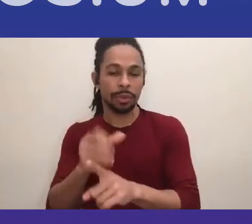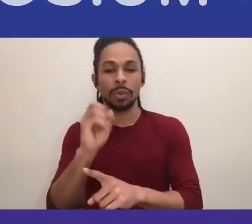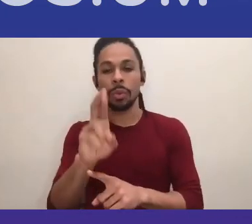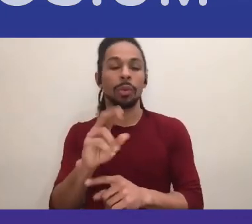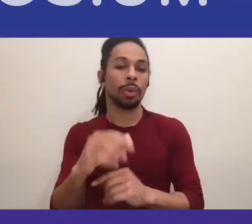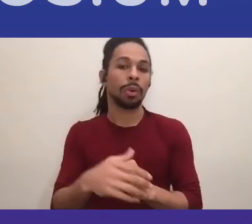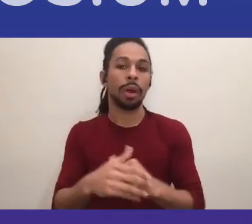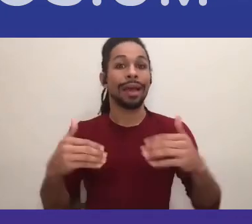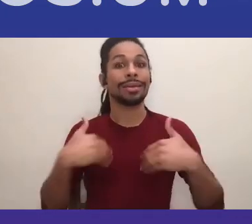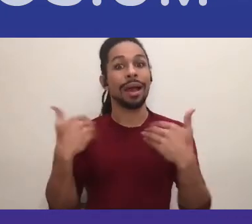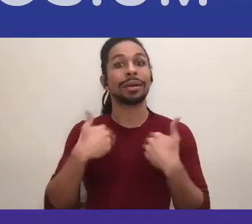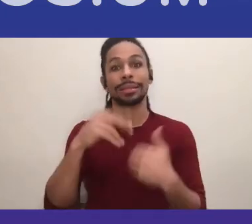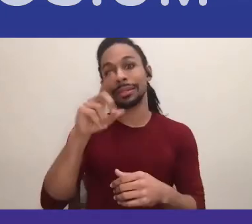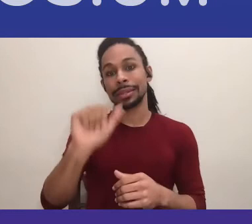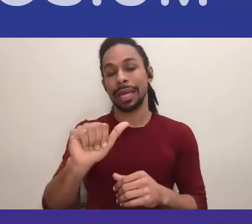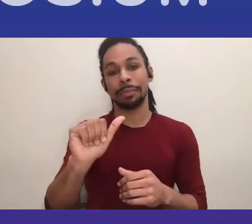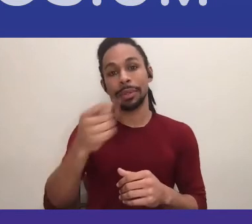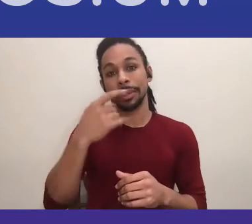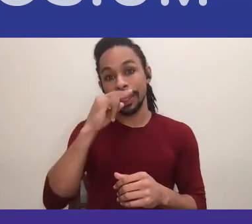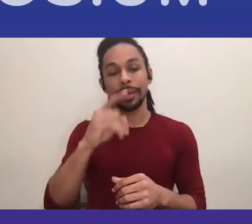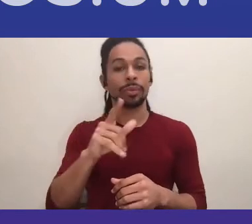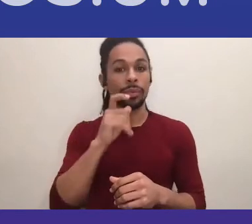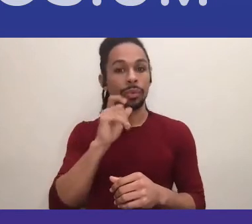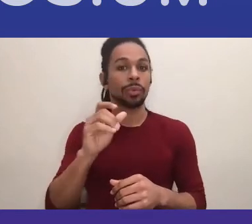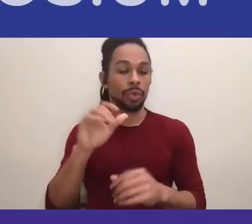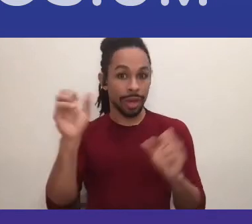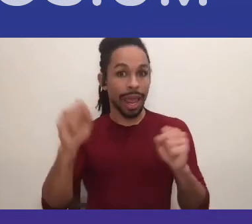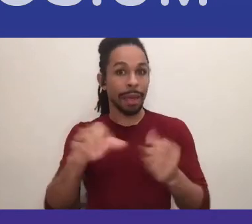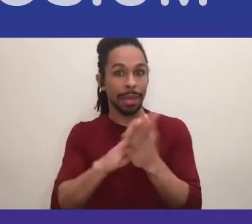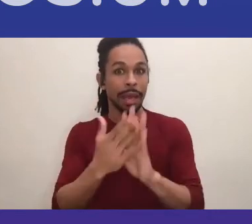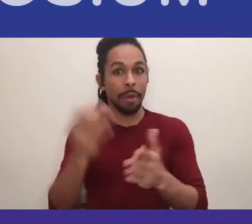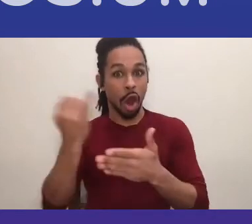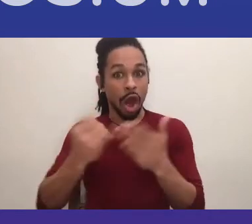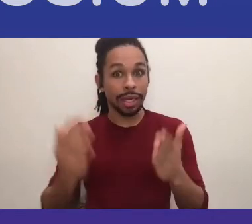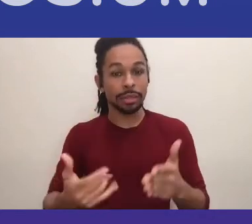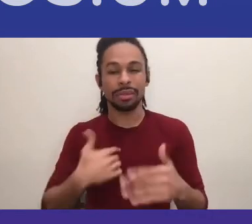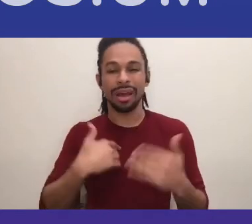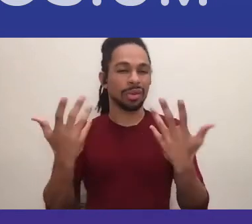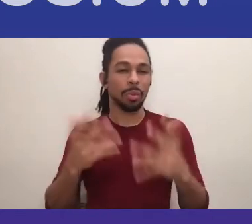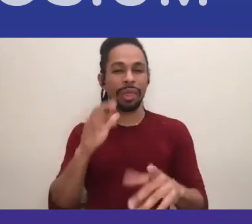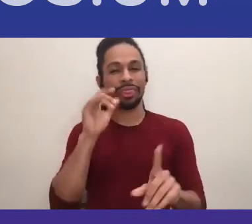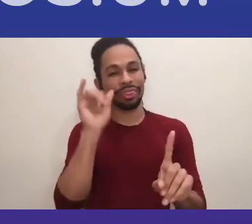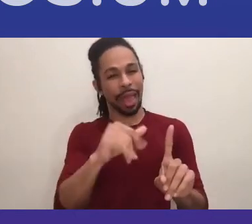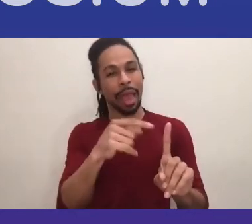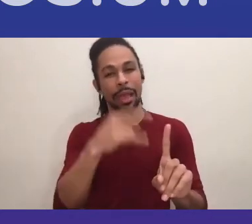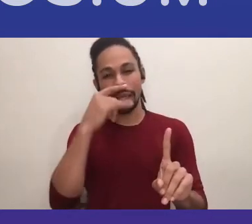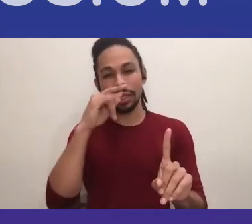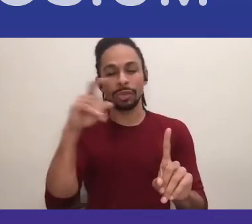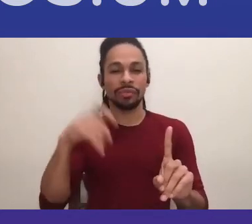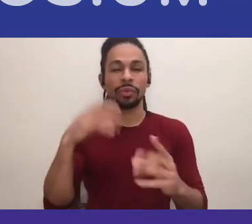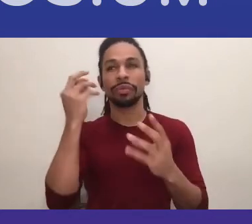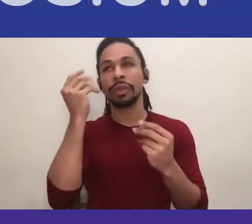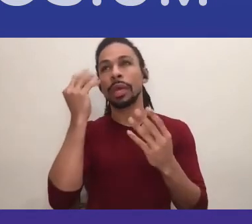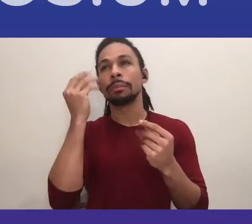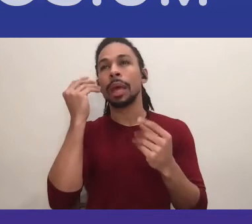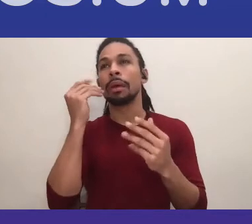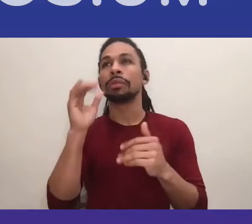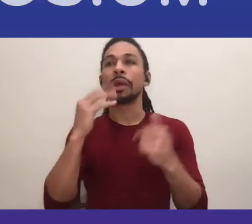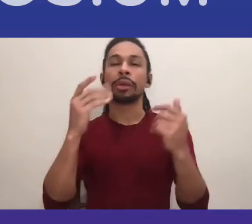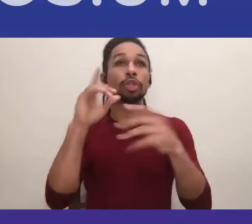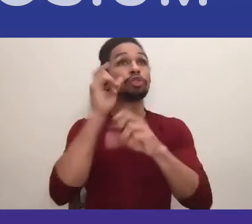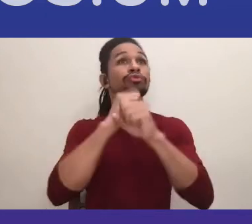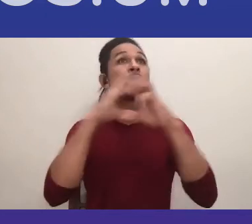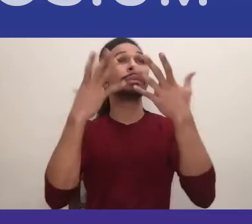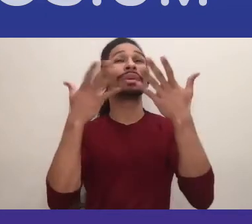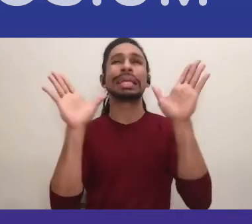disabled kid who could become an artist, I don't want that kid to have to think about that either. I want that